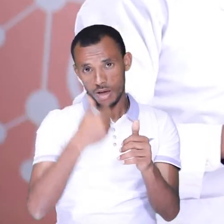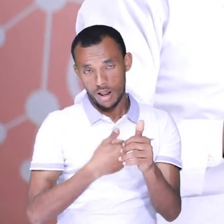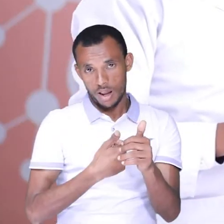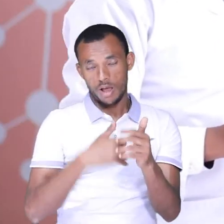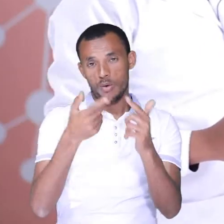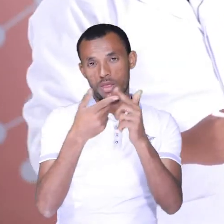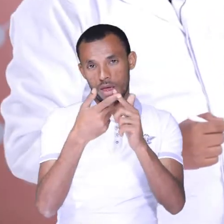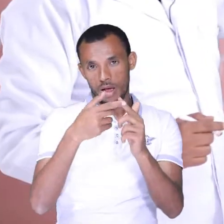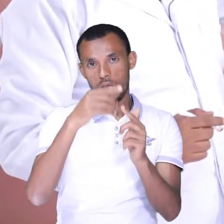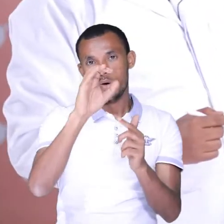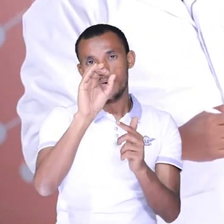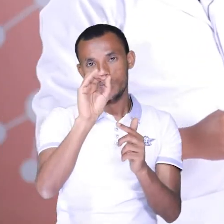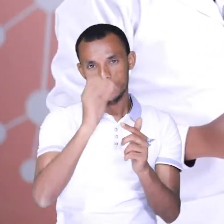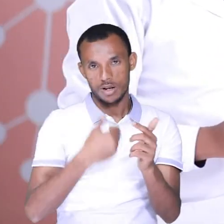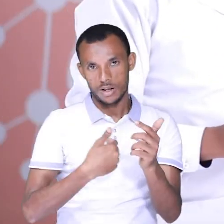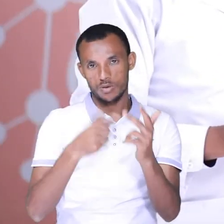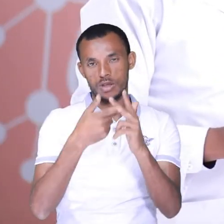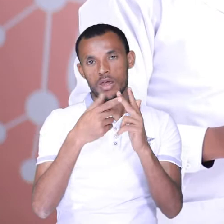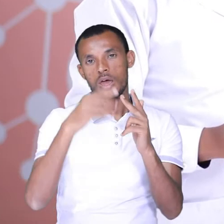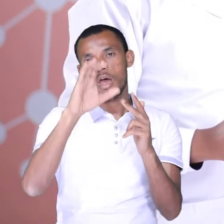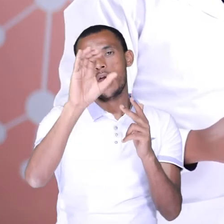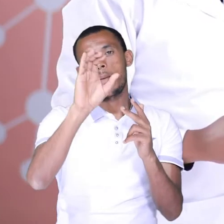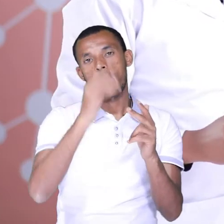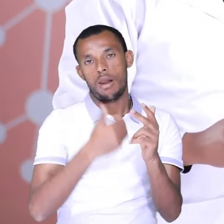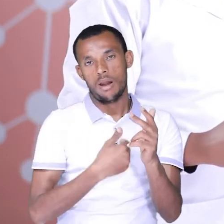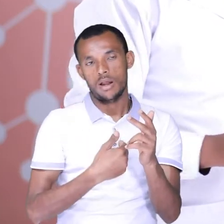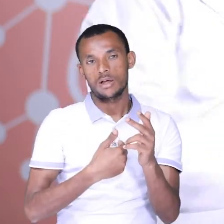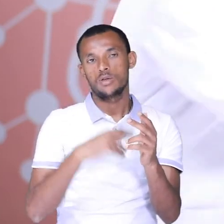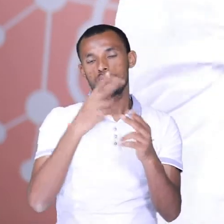The mass of each element, 2 times 23,